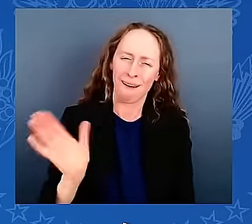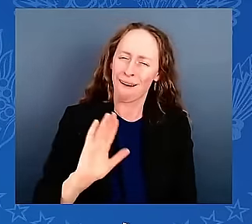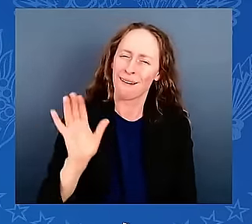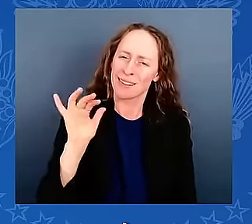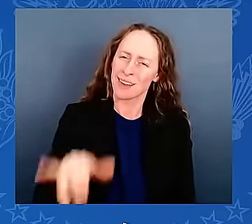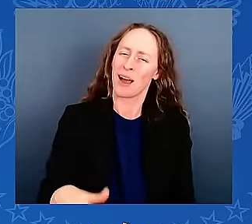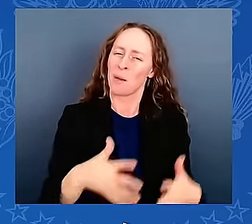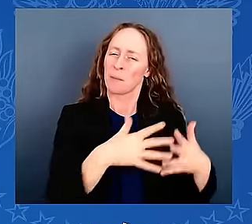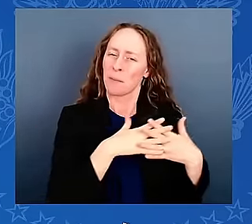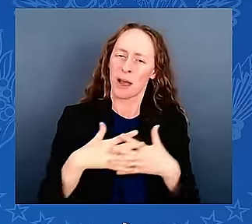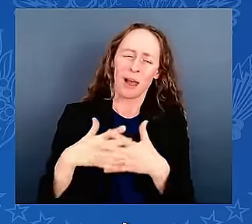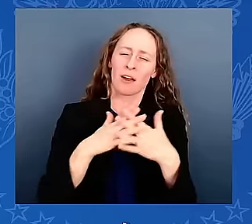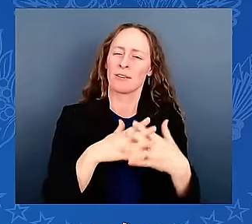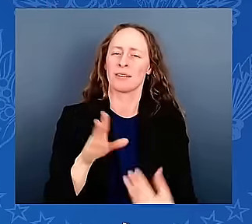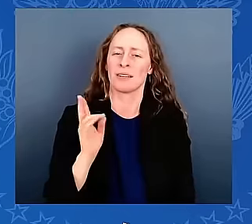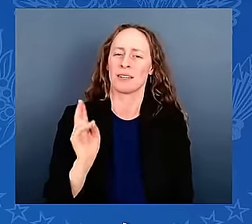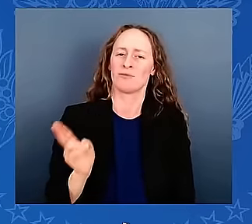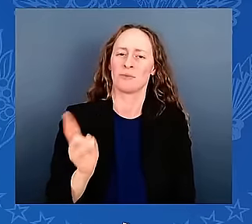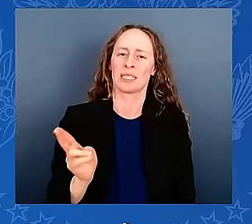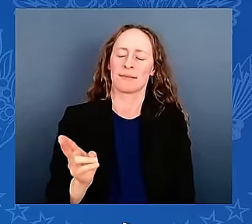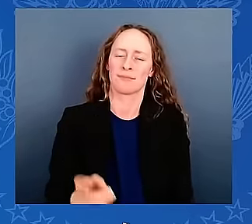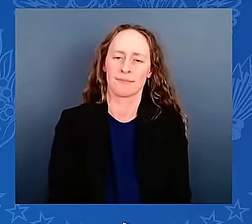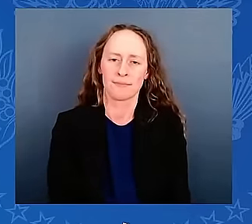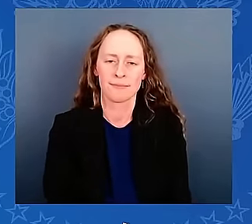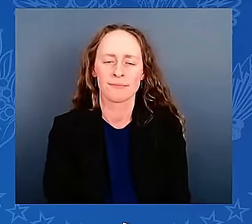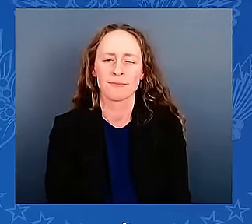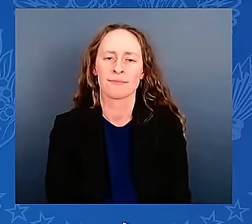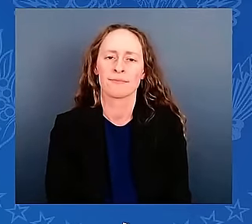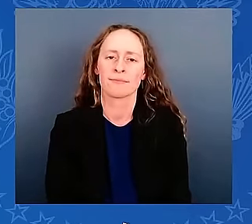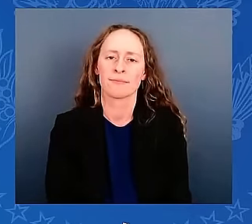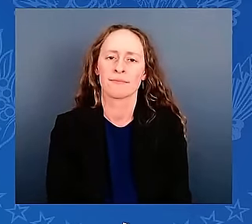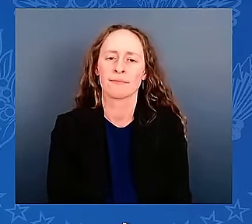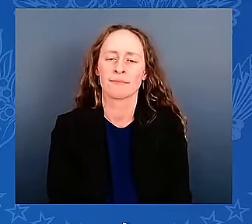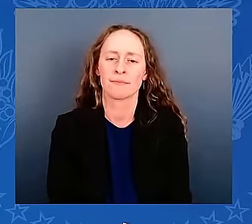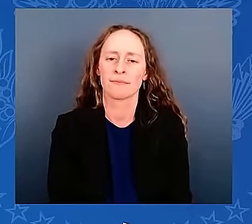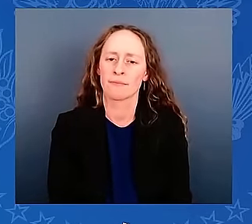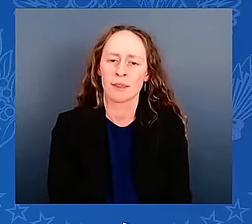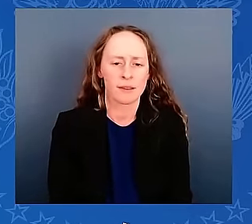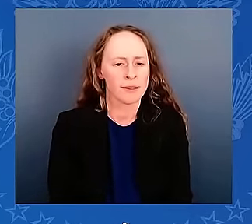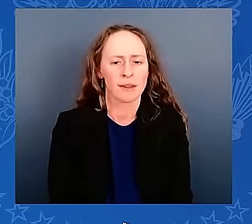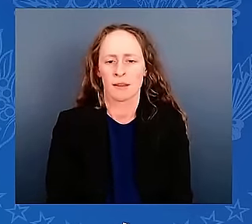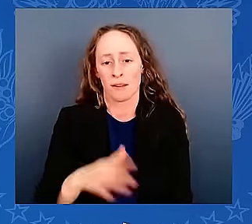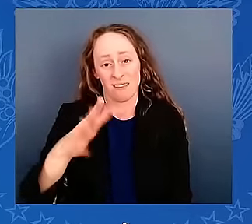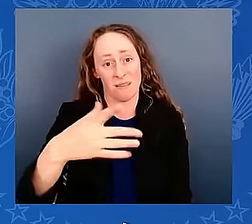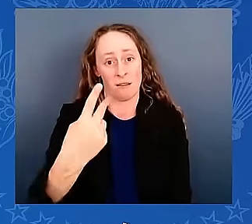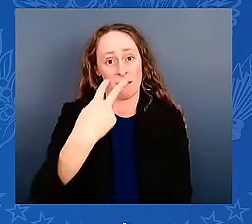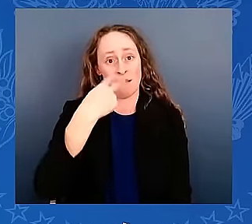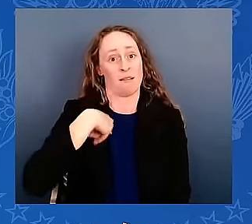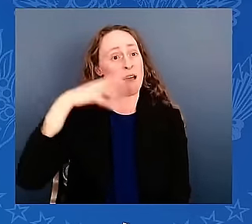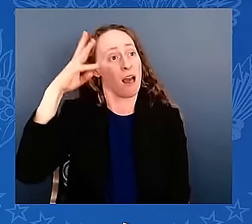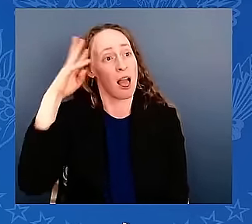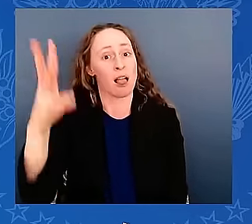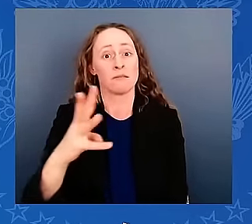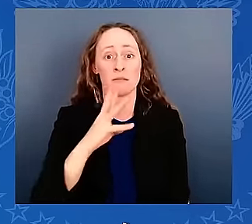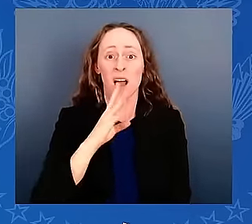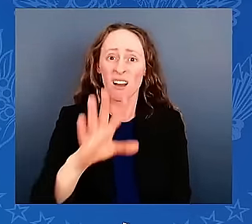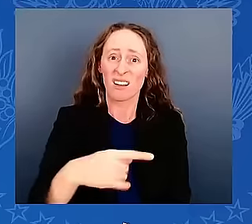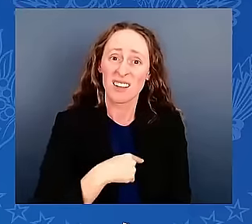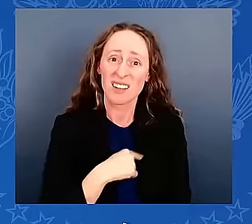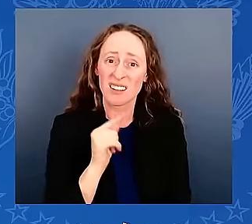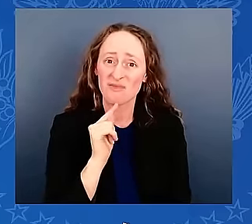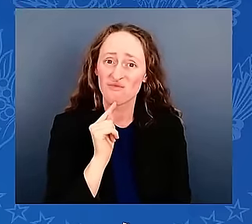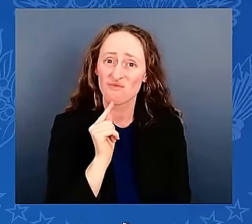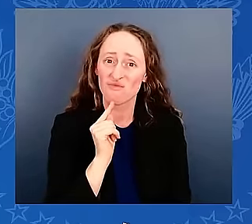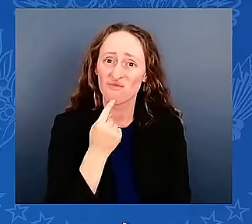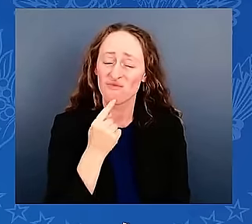Folks, I'm not being dramatic. We cannot let that happen. That's why it's so important to me, it